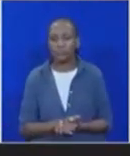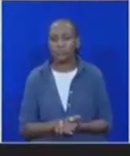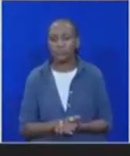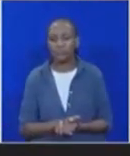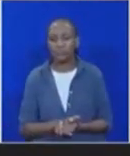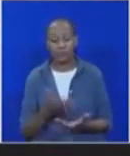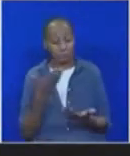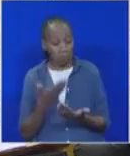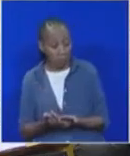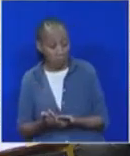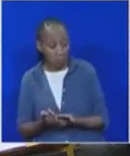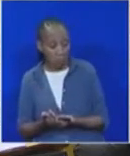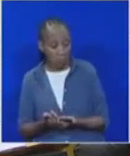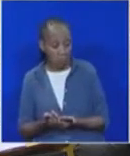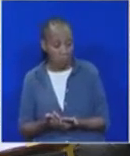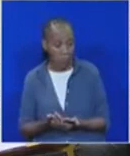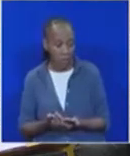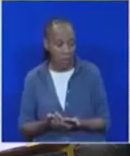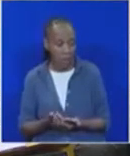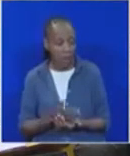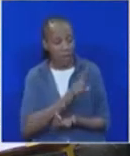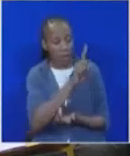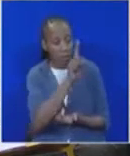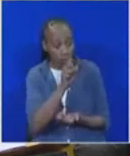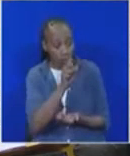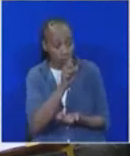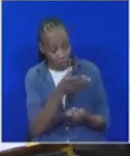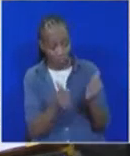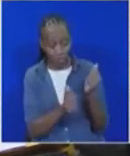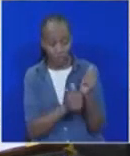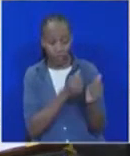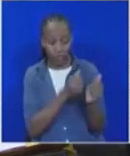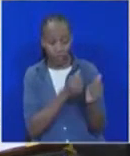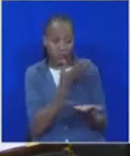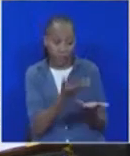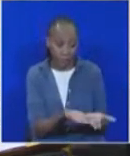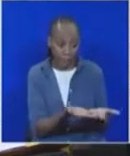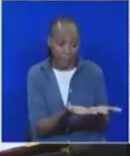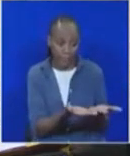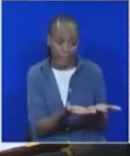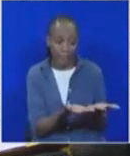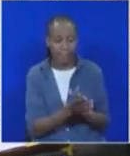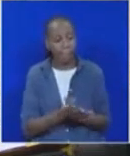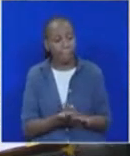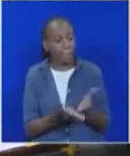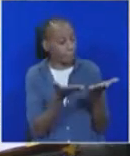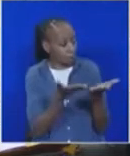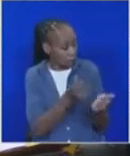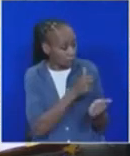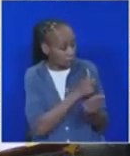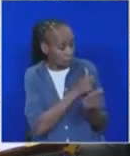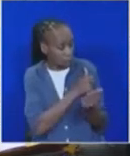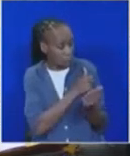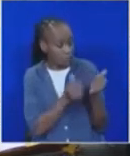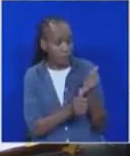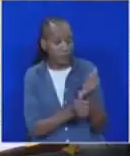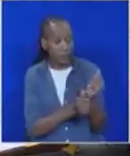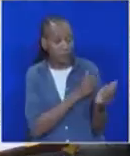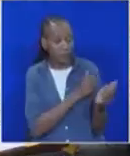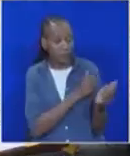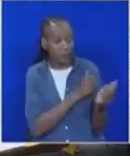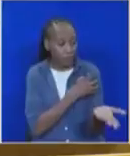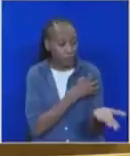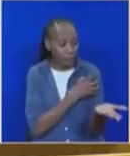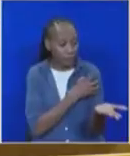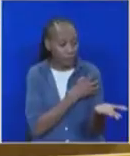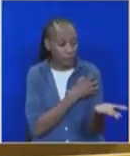ask whether the Deputy Minister is prepared to take a question. Honourable Deputy Minister,